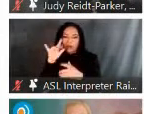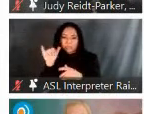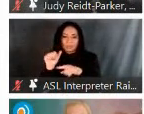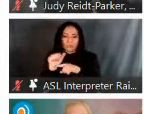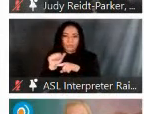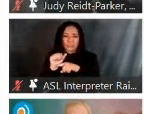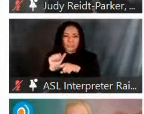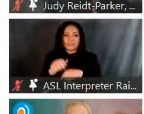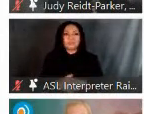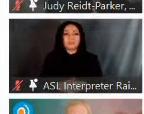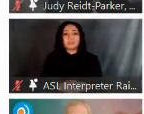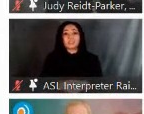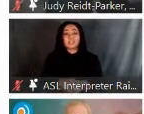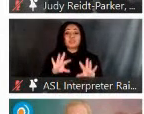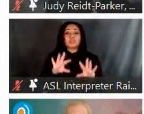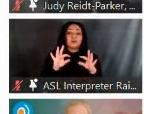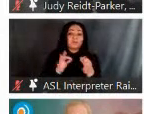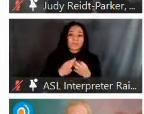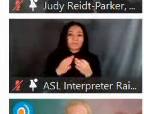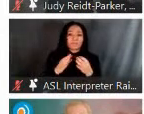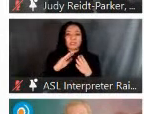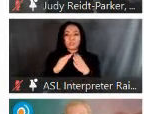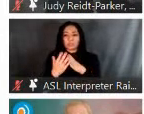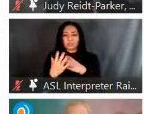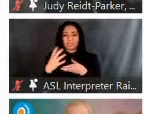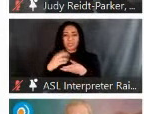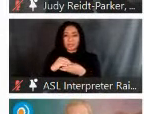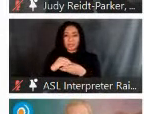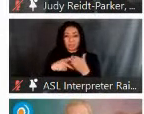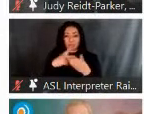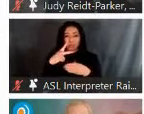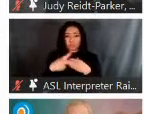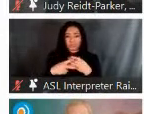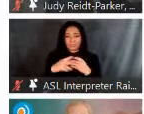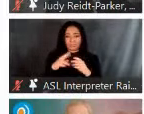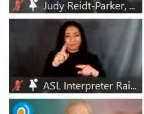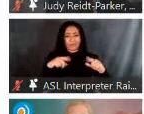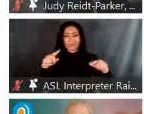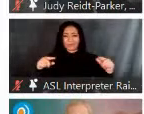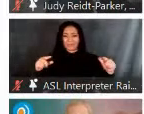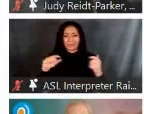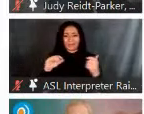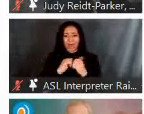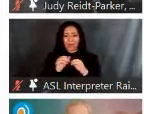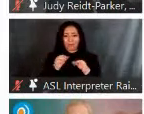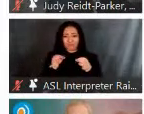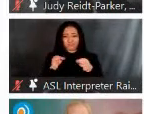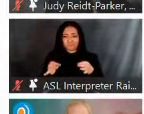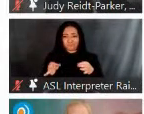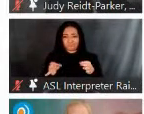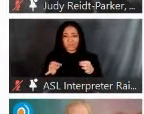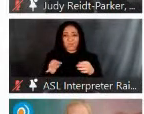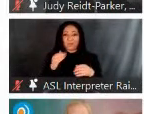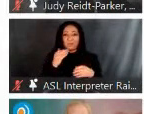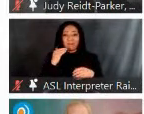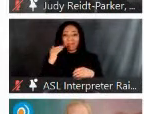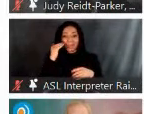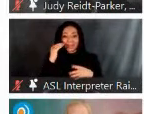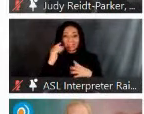and community engagement, programs really vary in how prescriptive they are, with Head Start having the